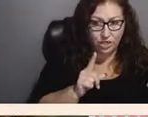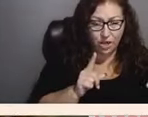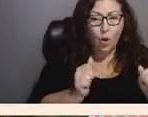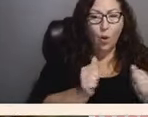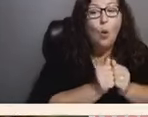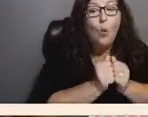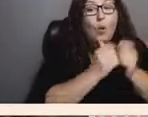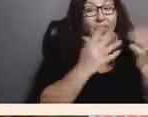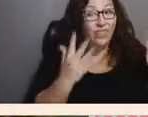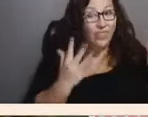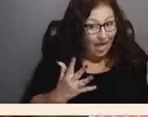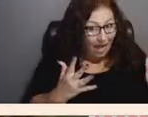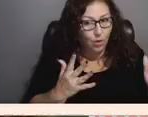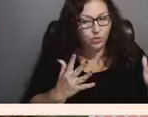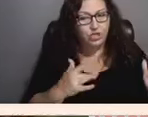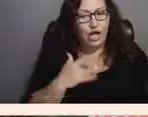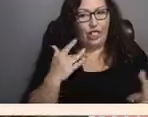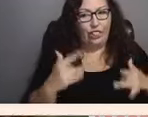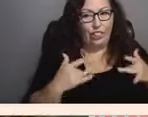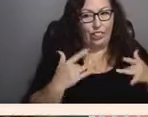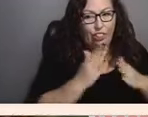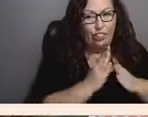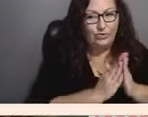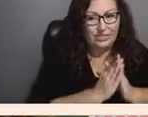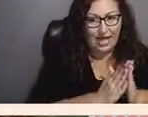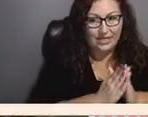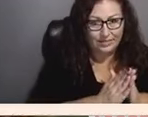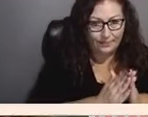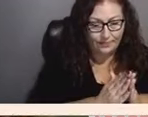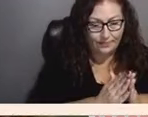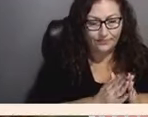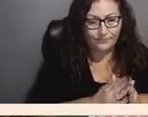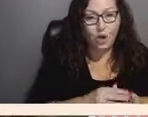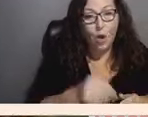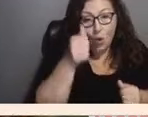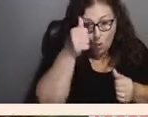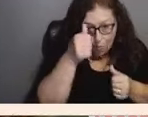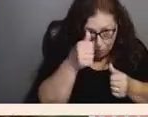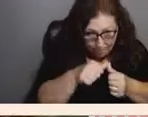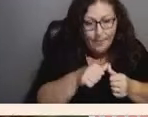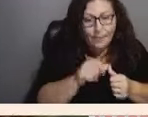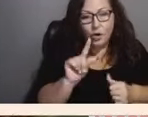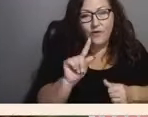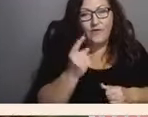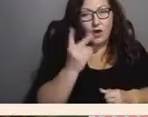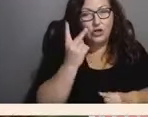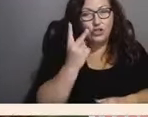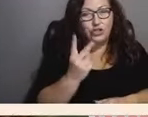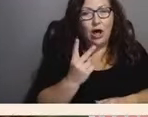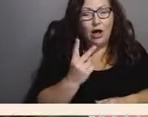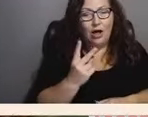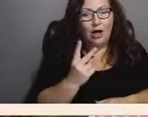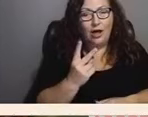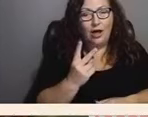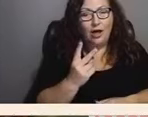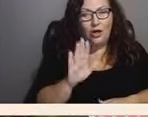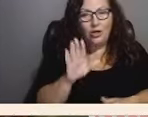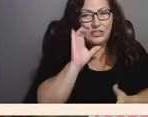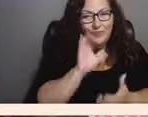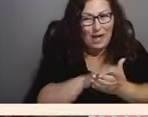without enthusiasm. Remember when you first saw your